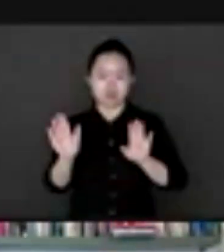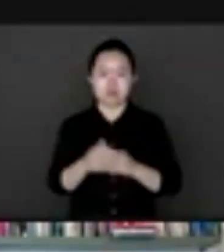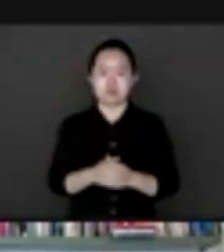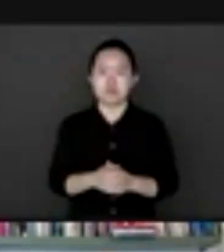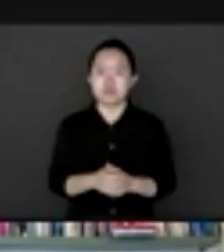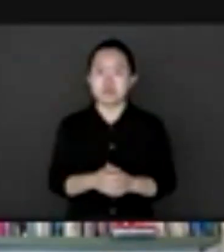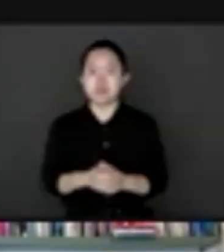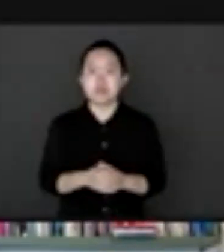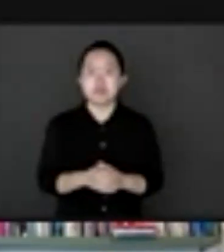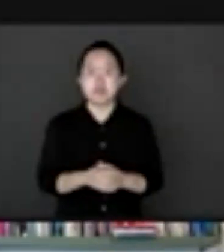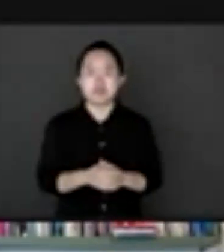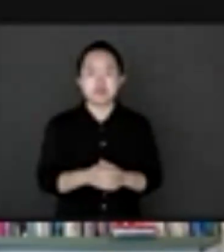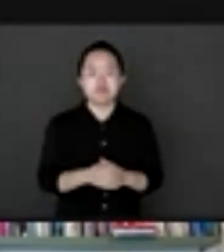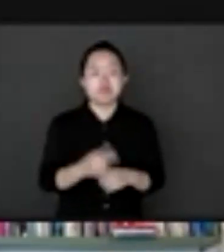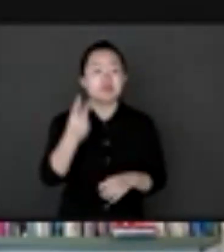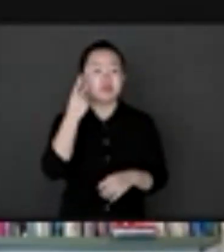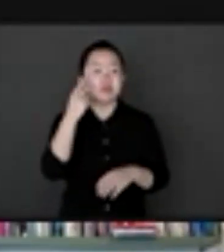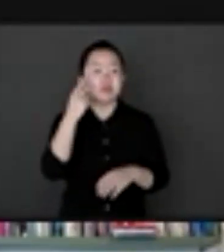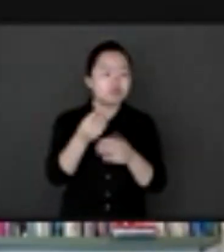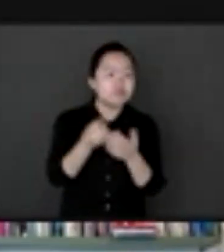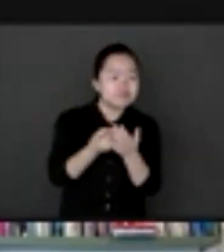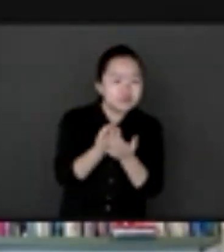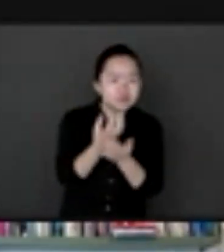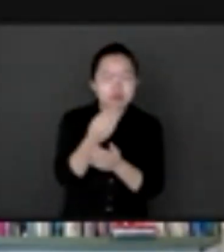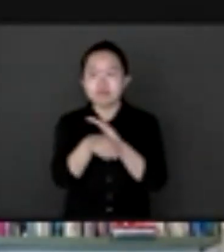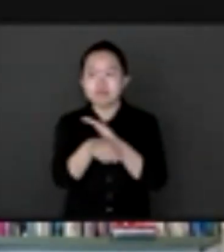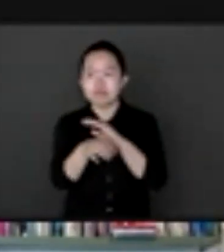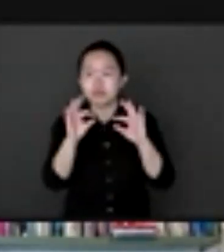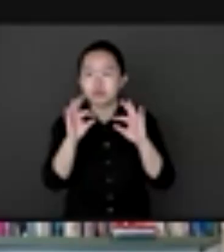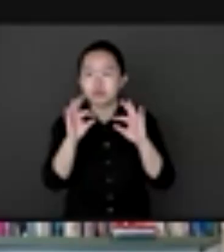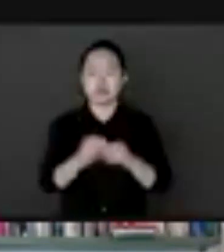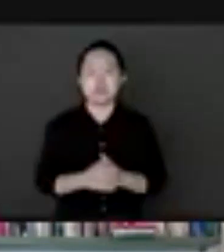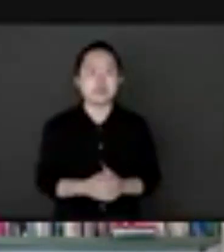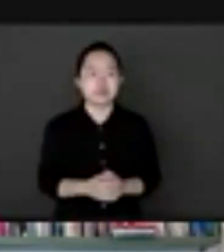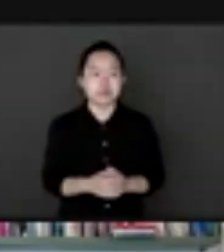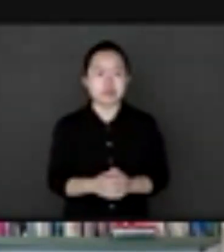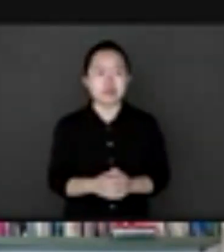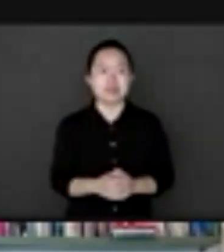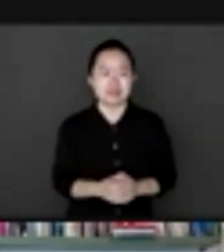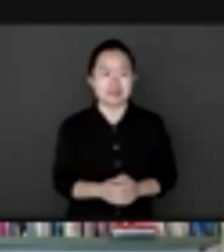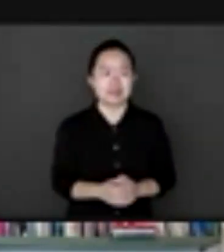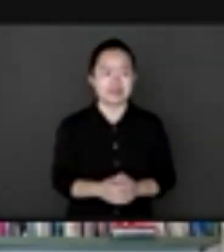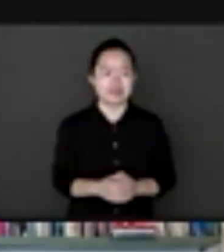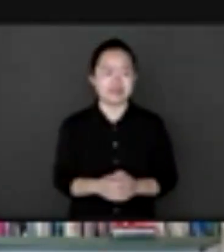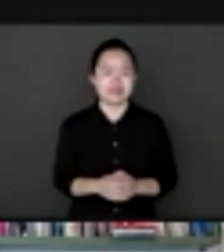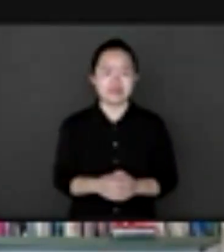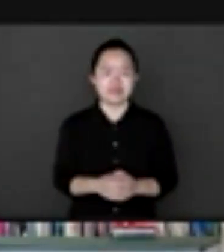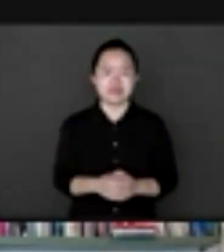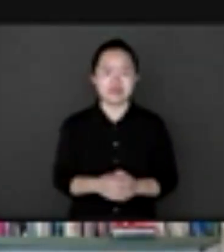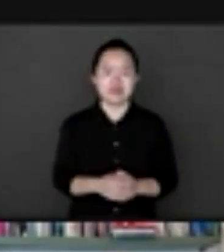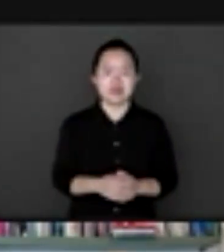designers.italia.it, where you will be welcomed by the claim, be part of country's digital transformation, as shown on the screen grab on the previous